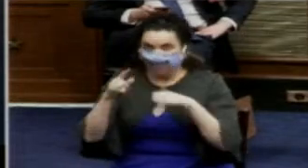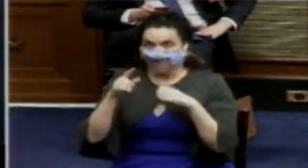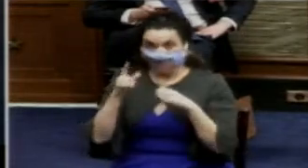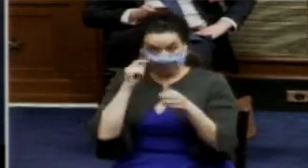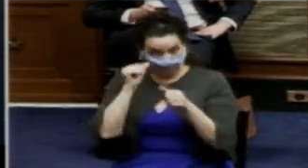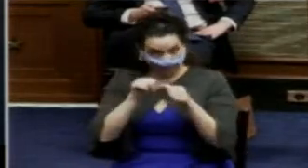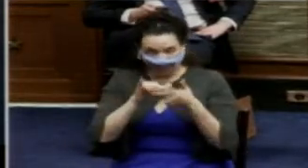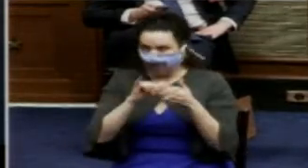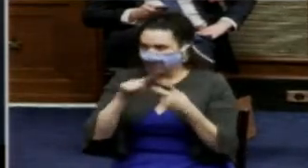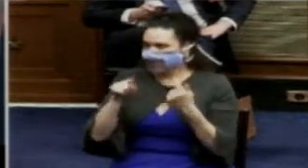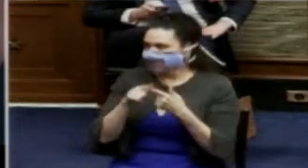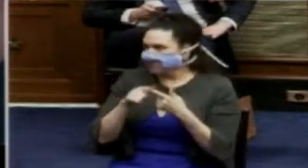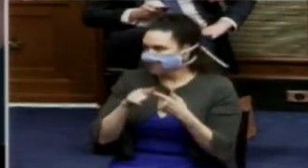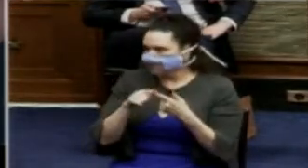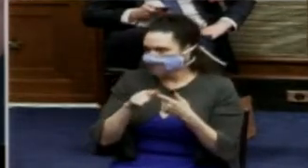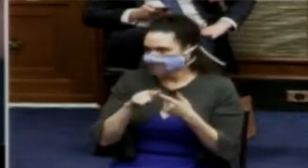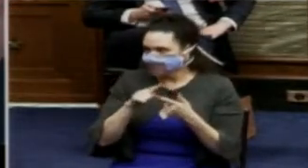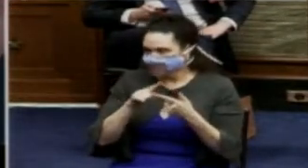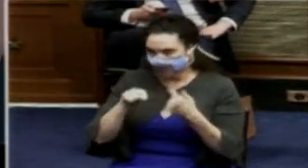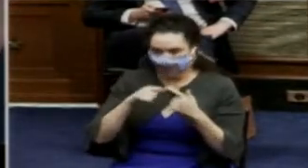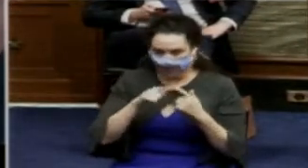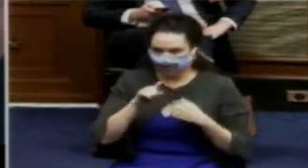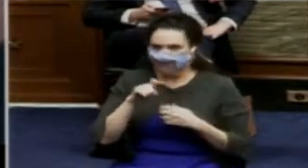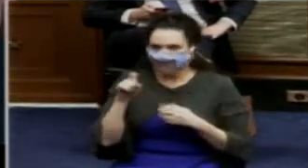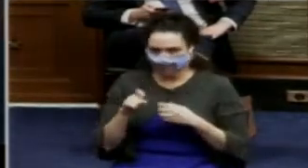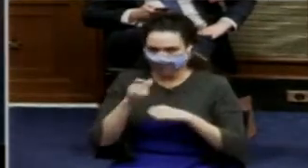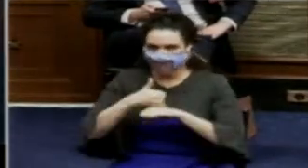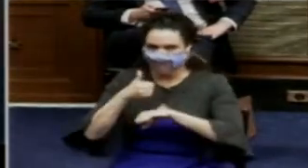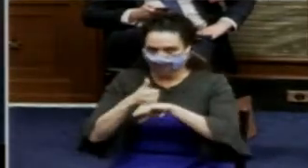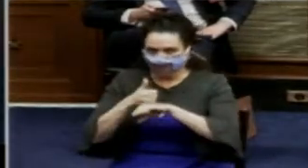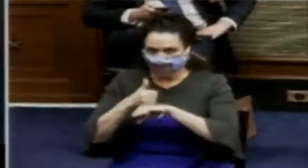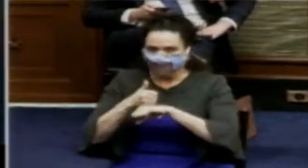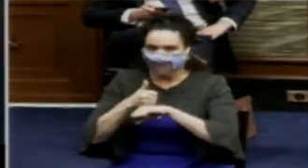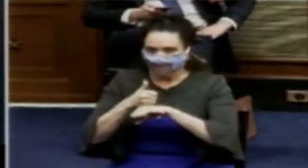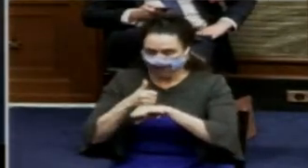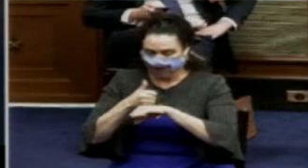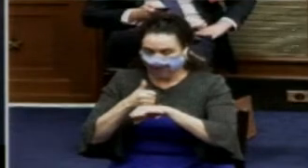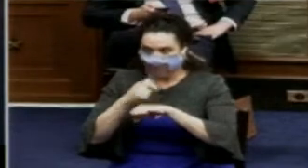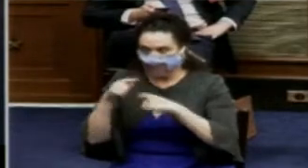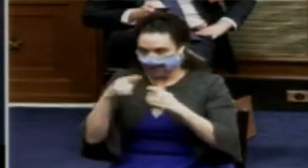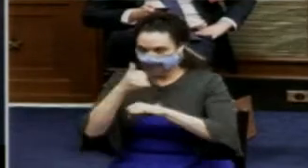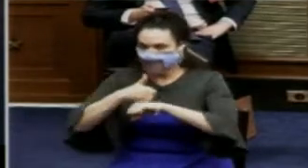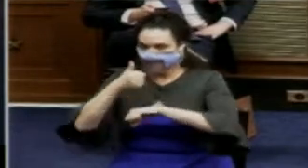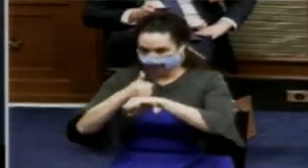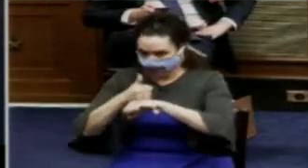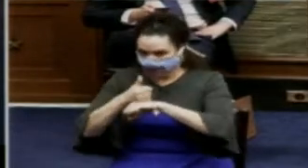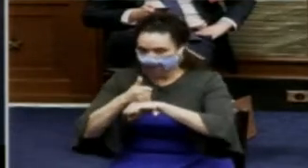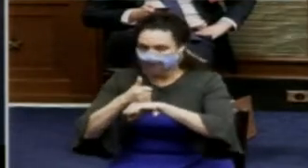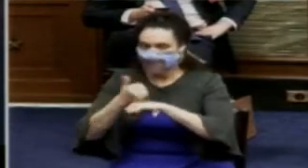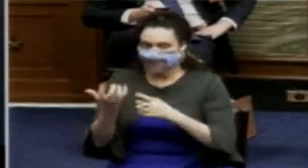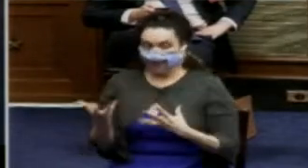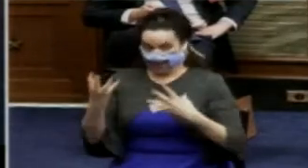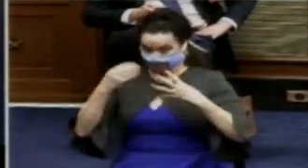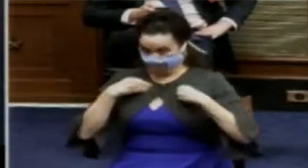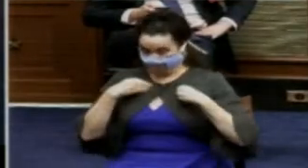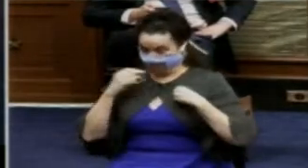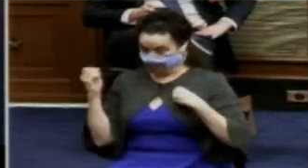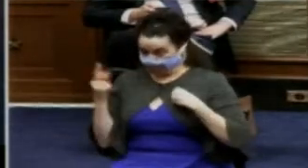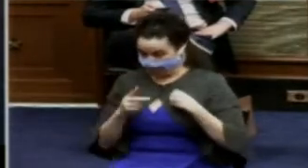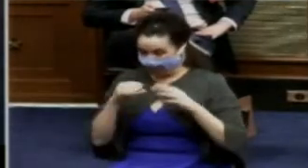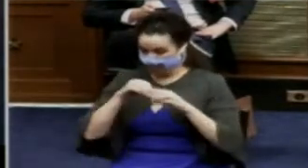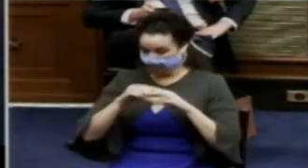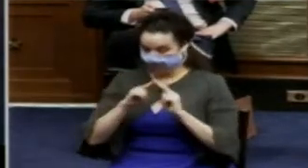was admitted, which was very controversial, took a while, but when Texas was finally admitted to the Union,